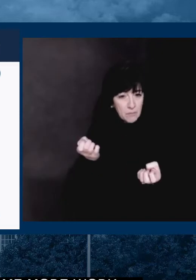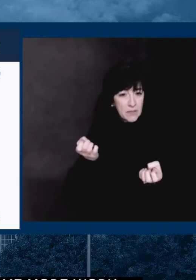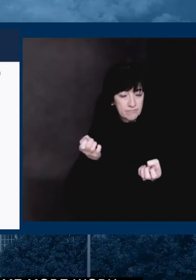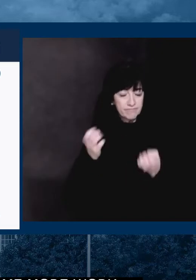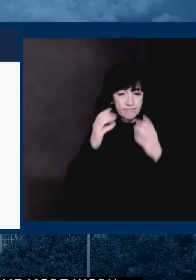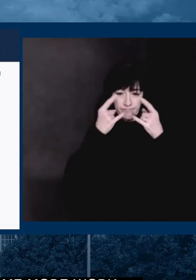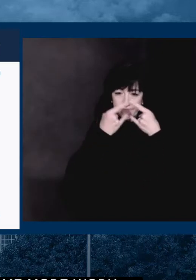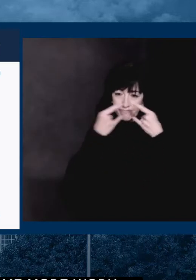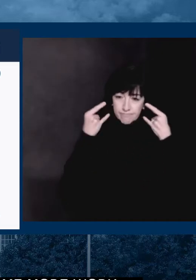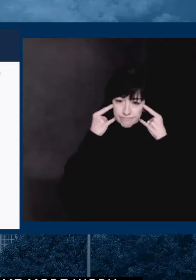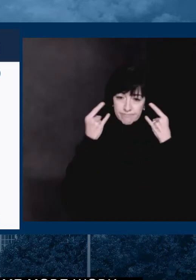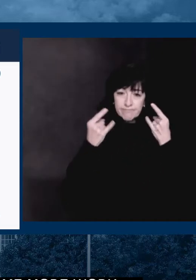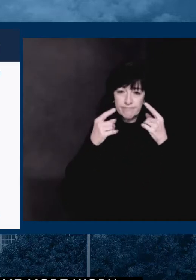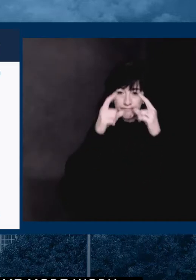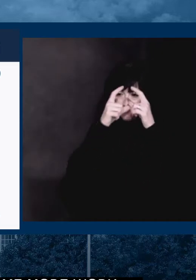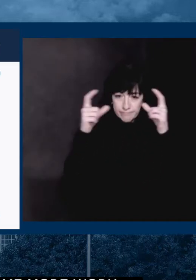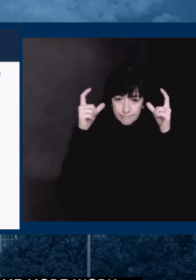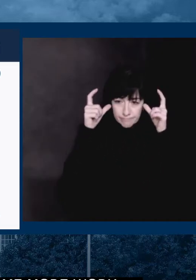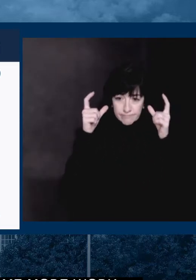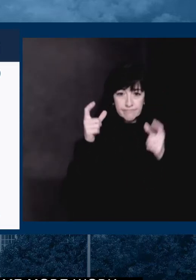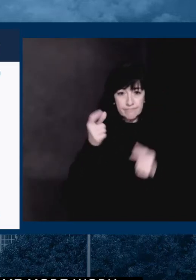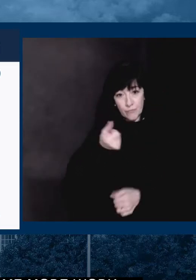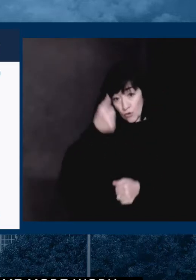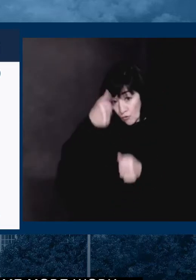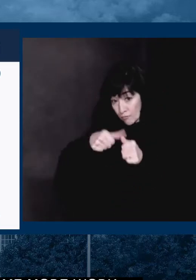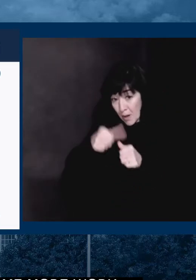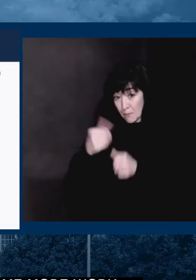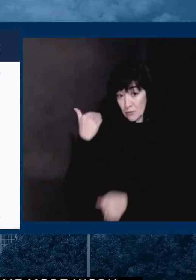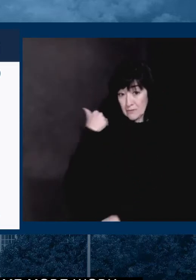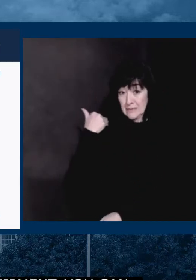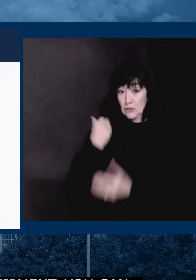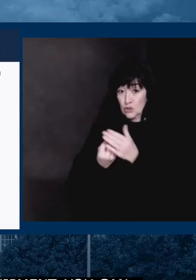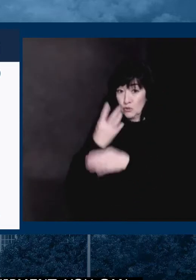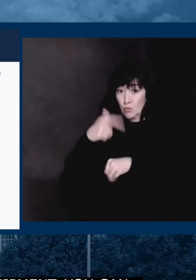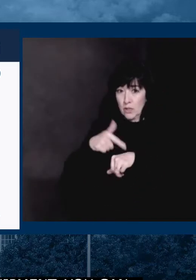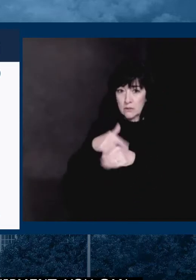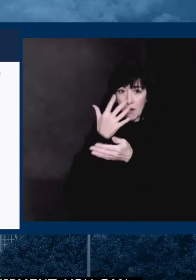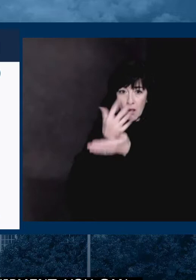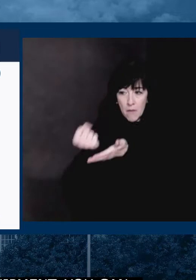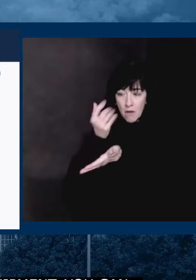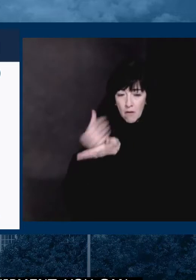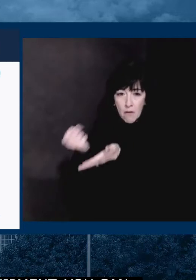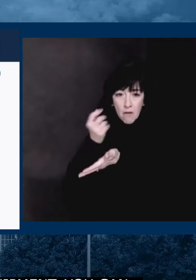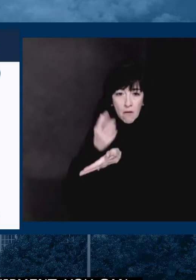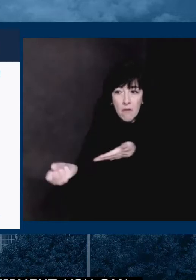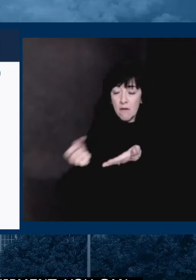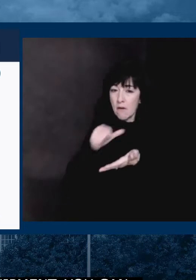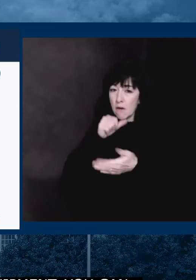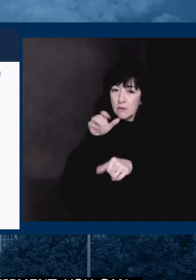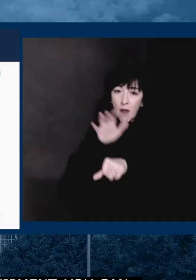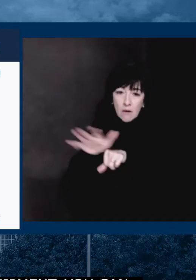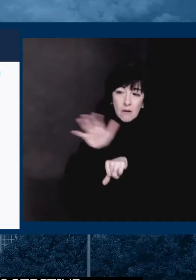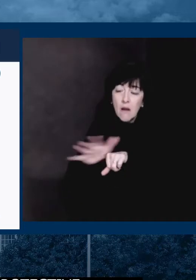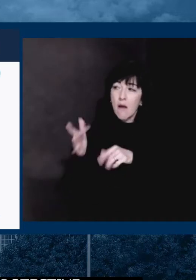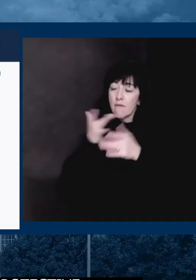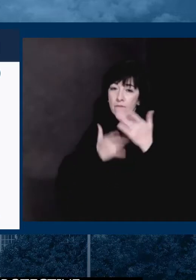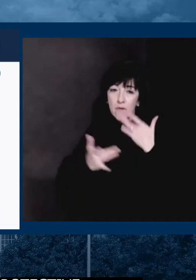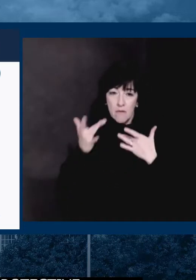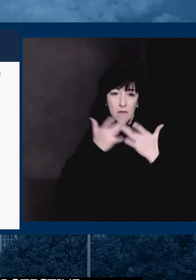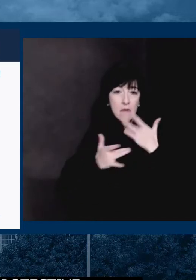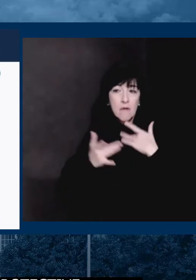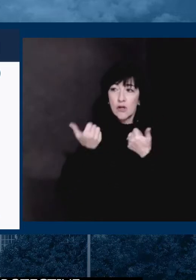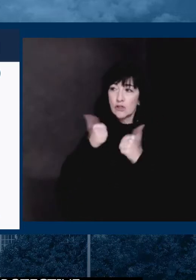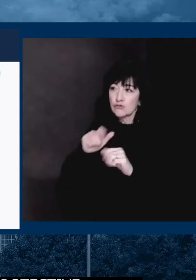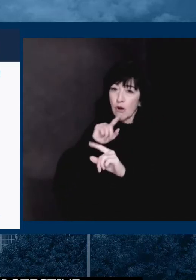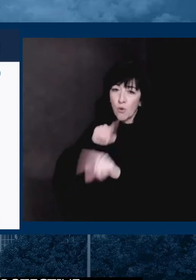was a big problem back in the spring. Hasn't been an issue other than on the gloves,